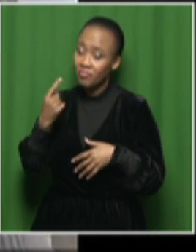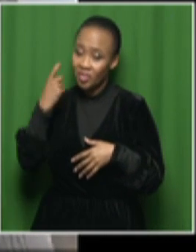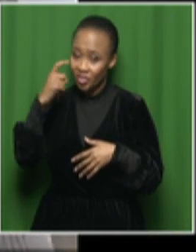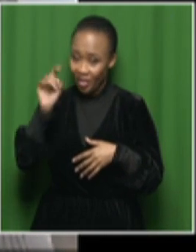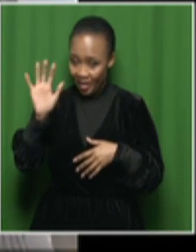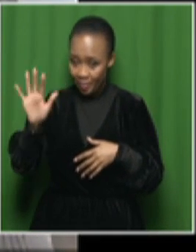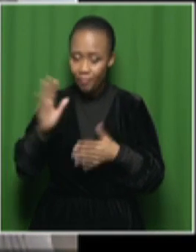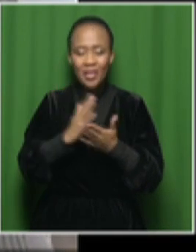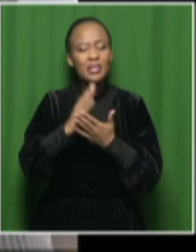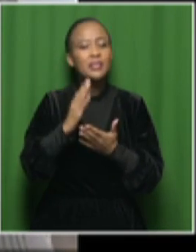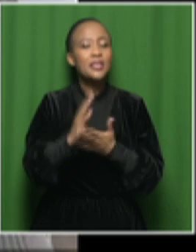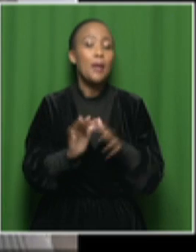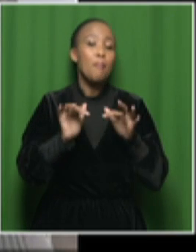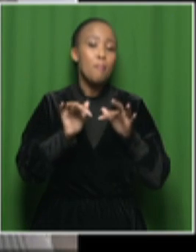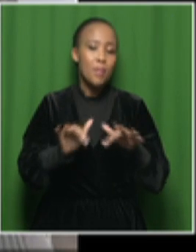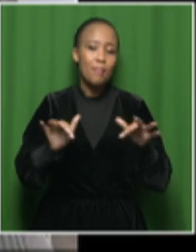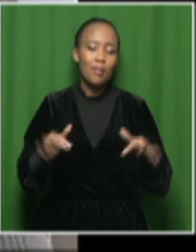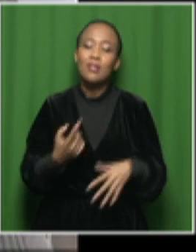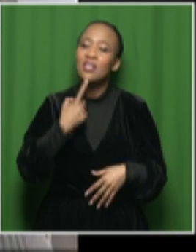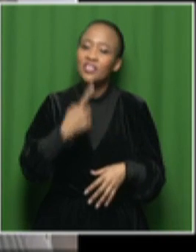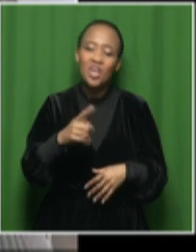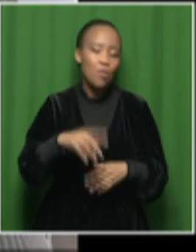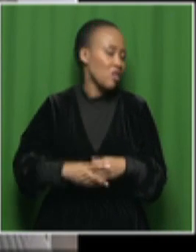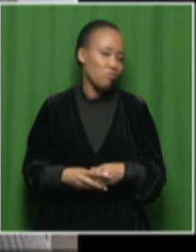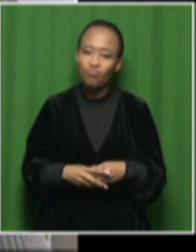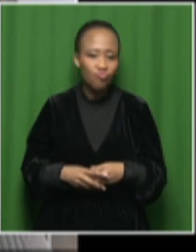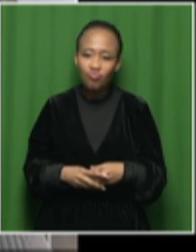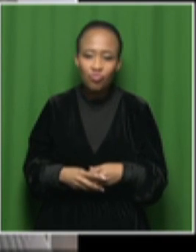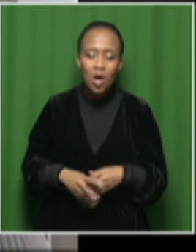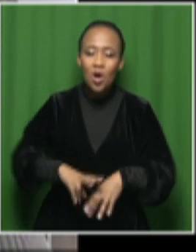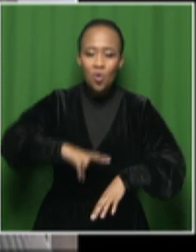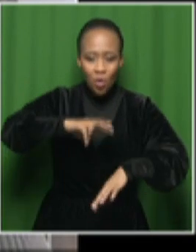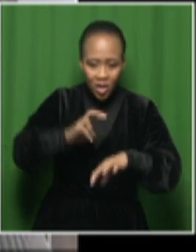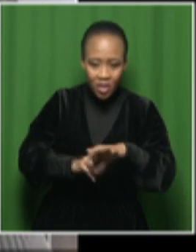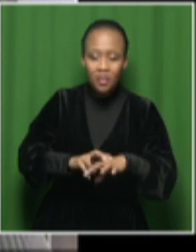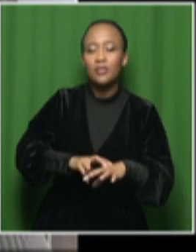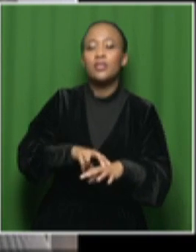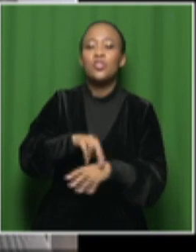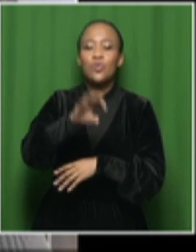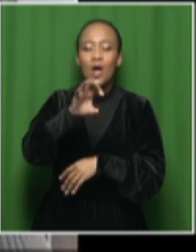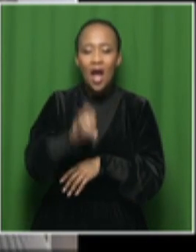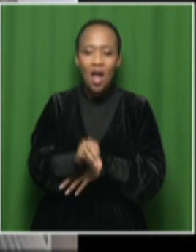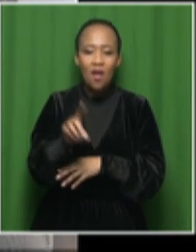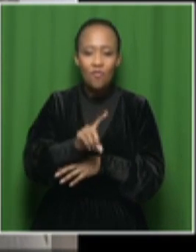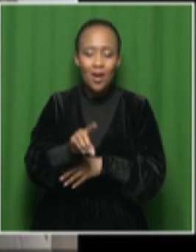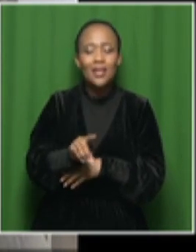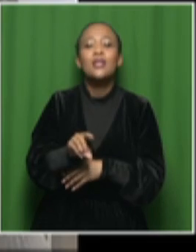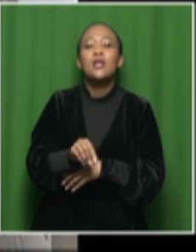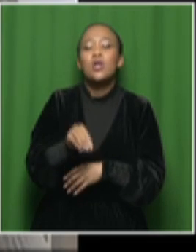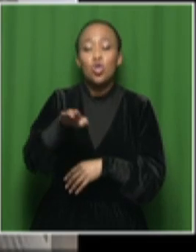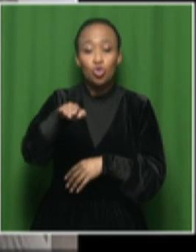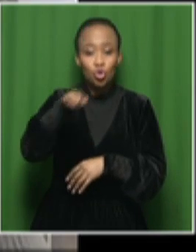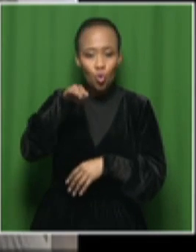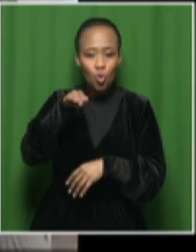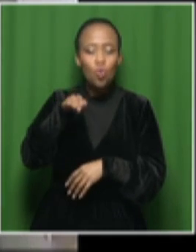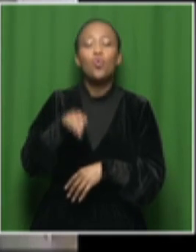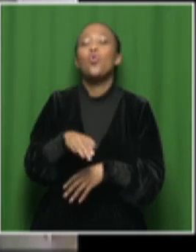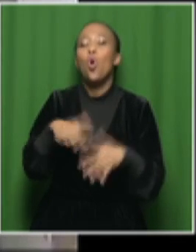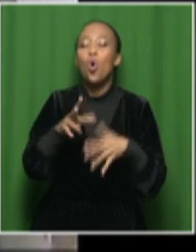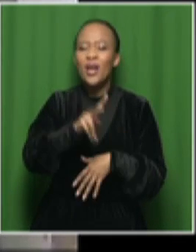saying, let's have a Zulu secessionist movement. In other words, let's have the KZN province or